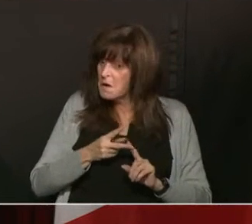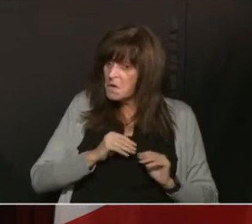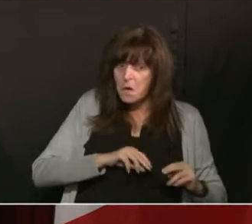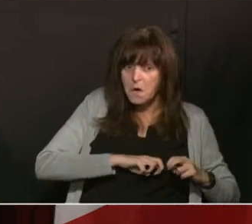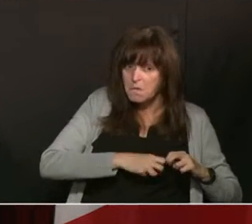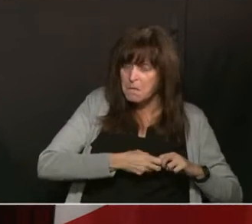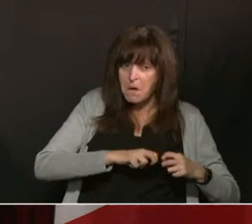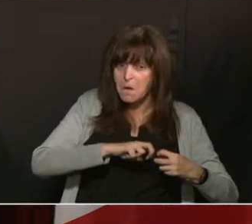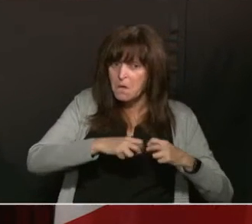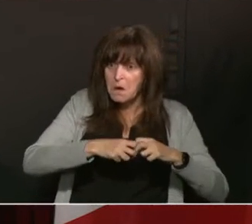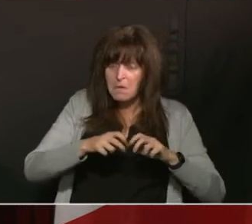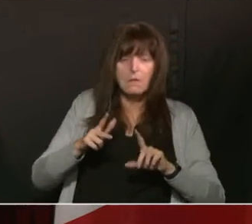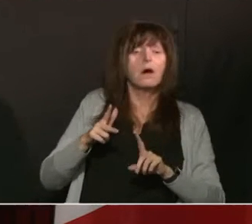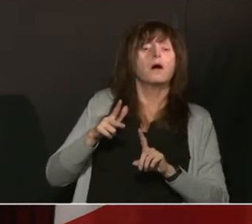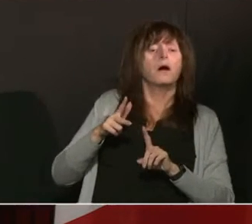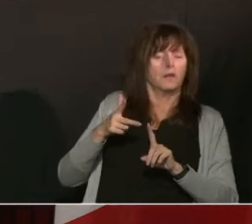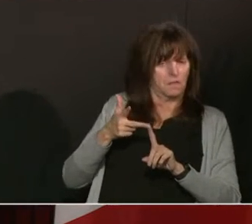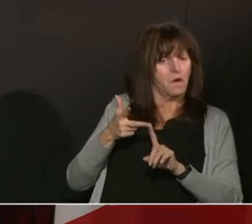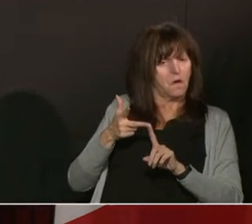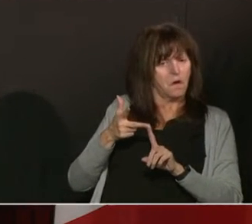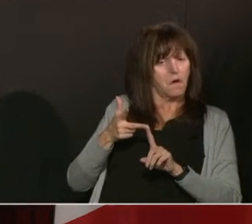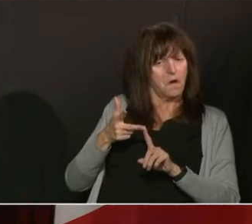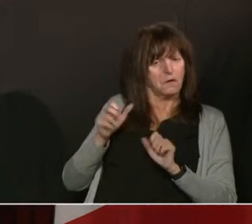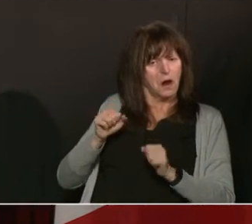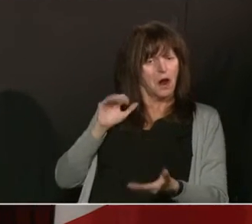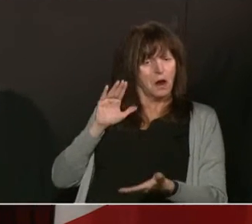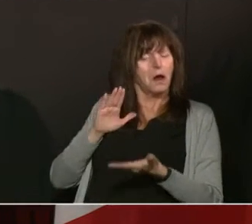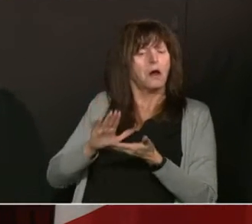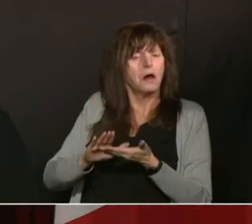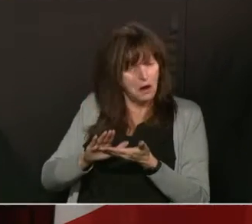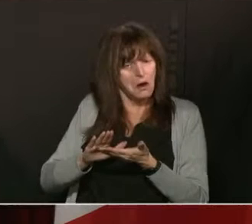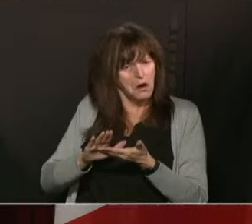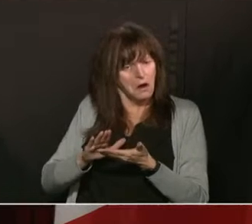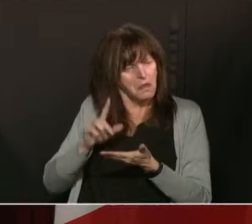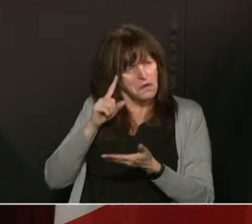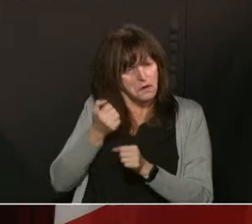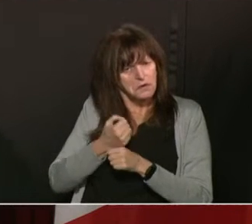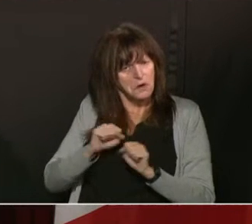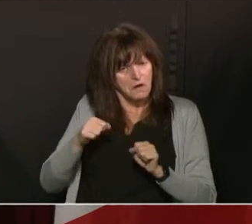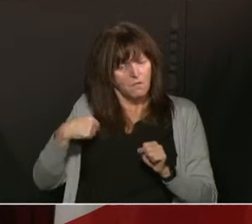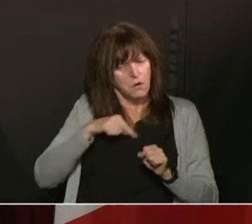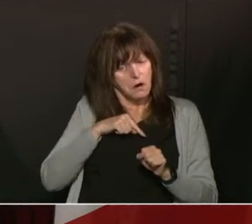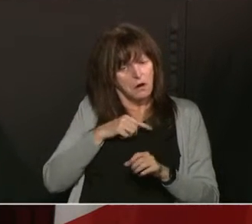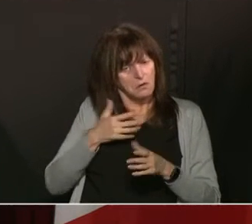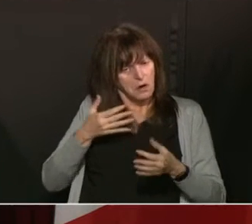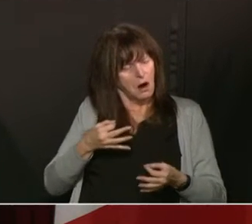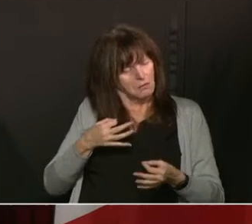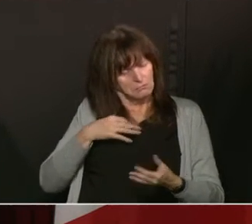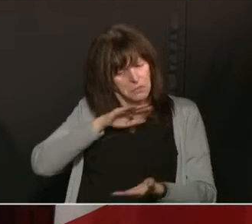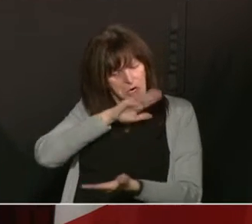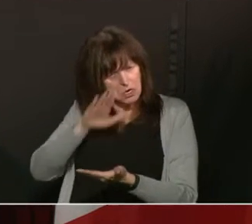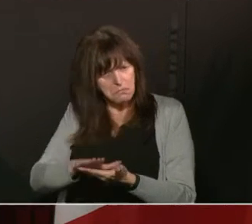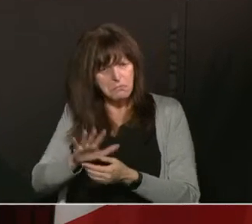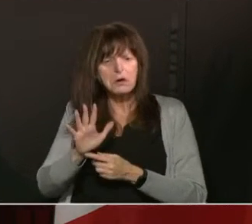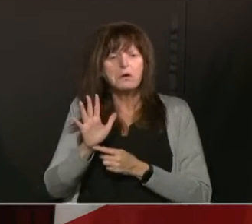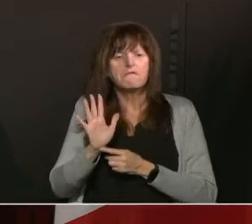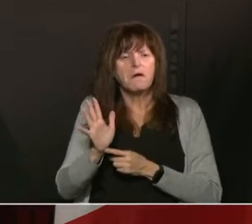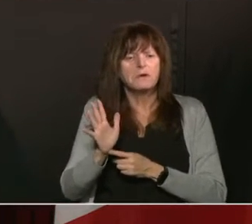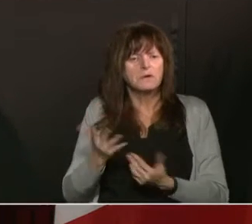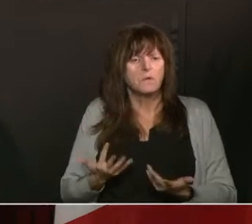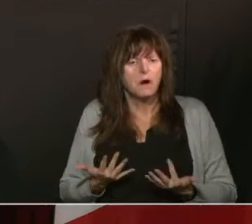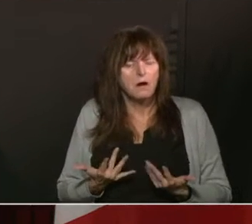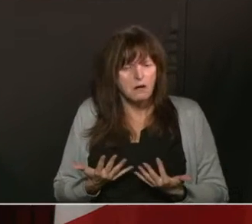be highly safe, and so we have shortened it to 5 minutes as the wait time, and do hope that will help with